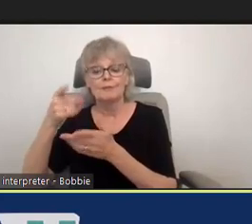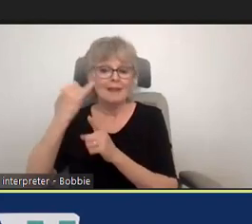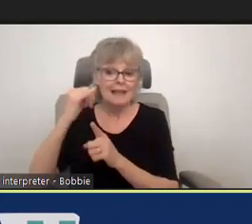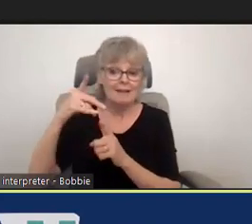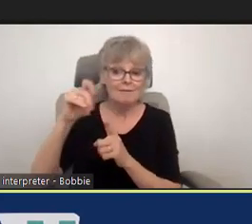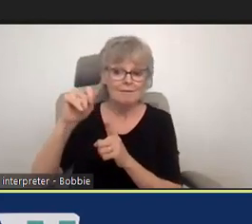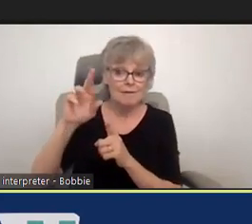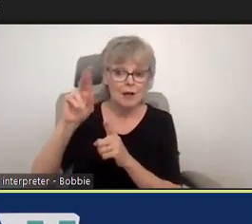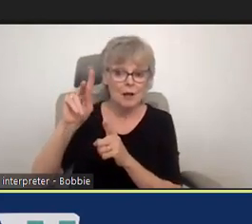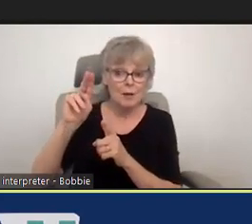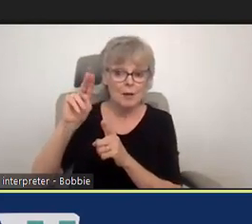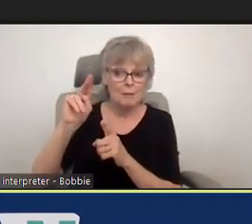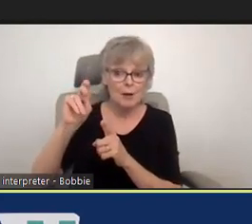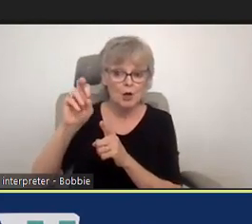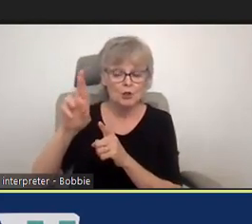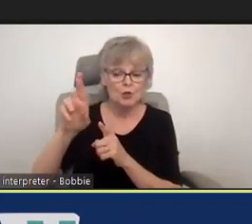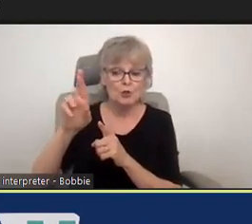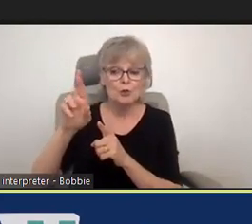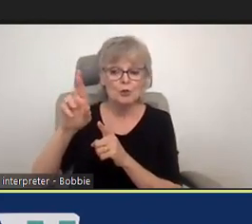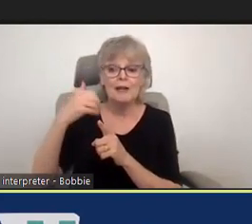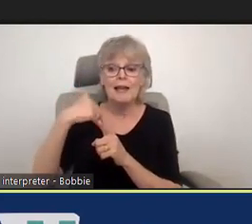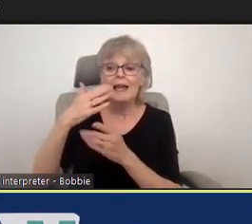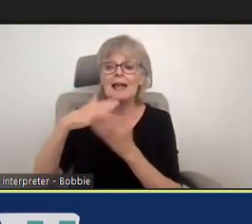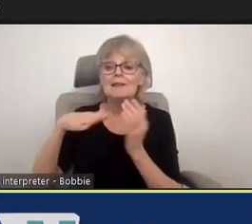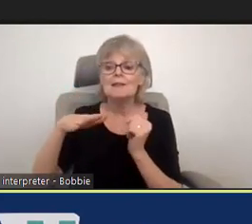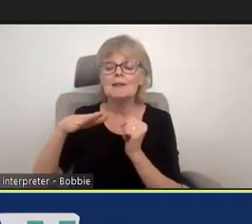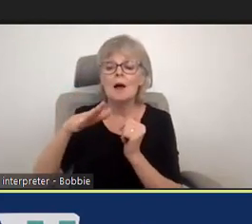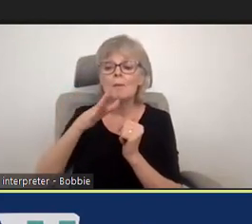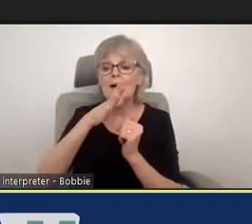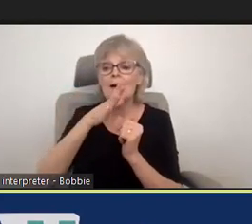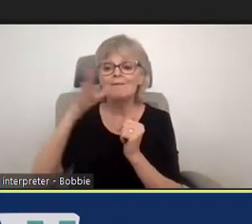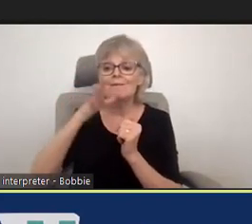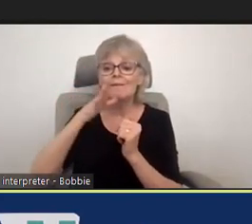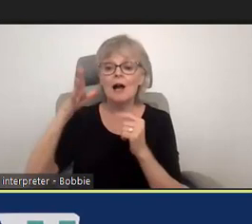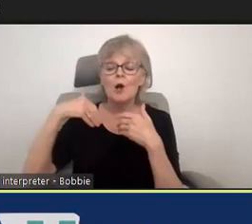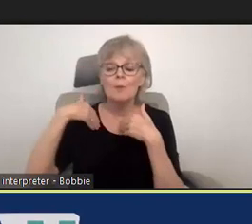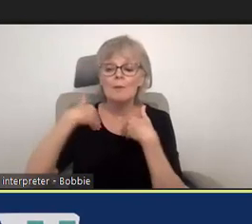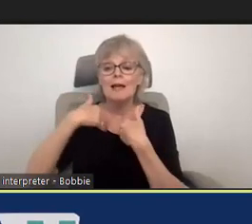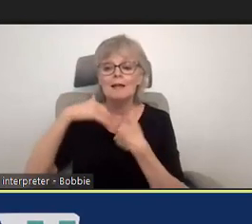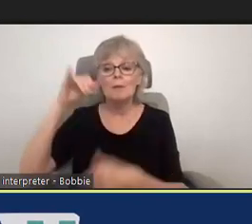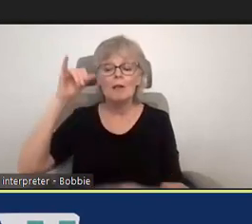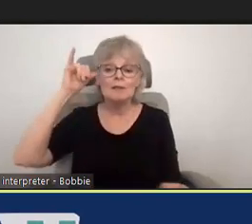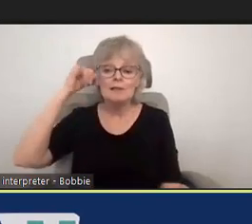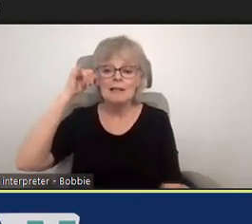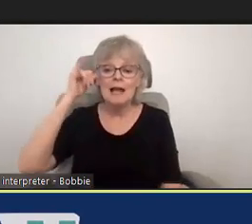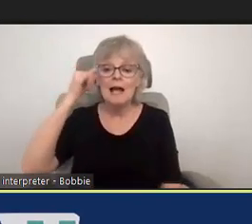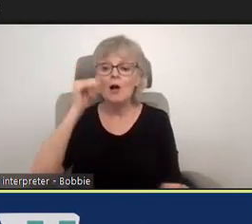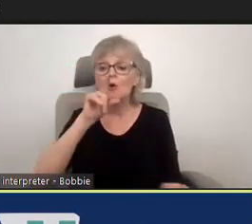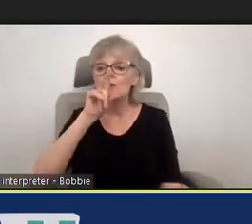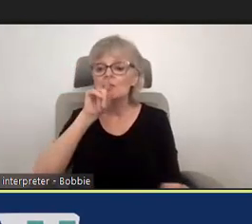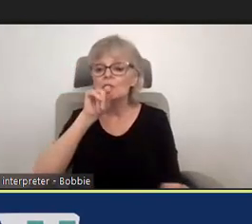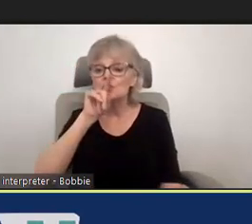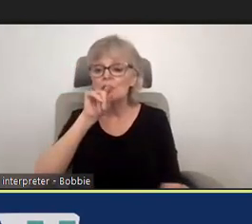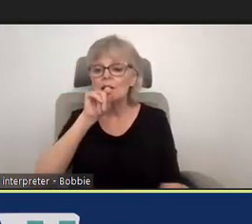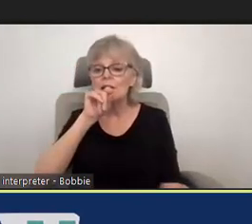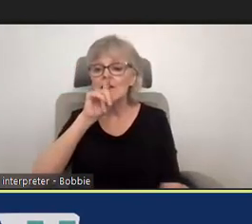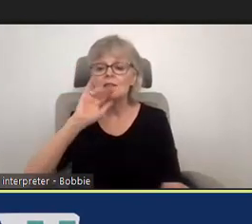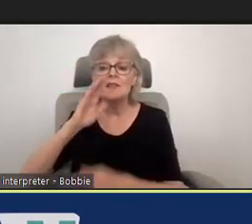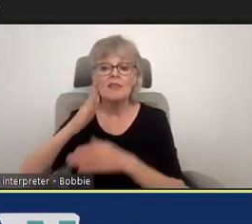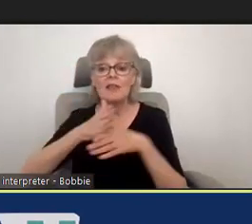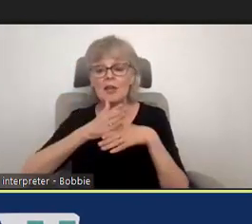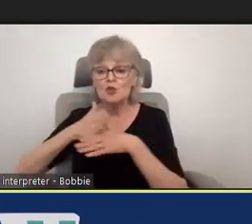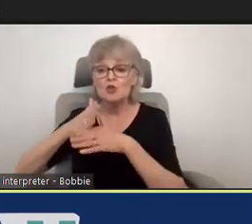had some farm animals, for instance, cows and chickens, and were able to share milk and